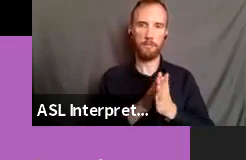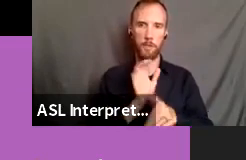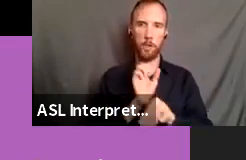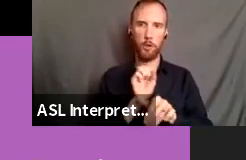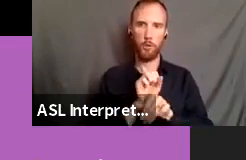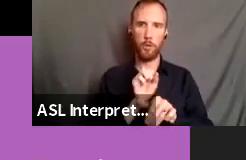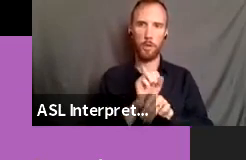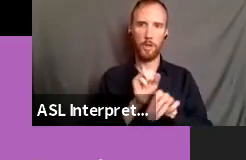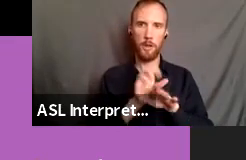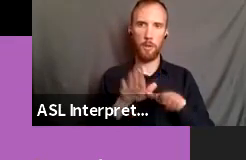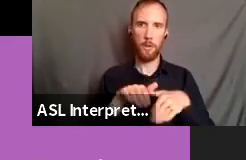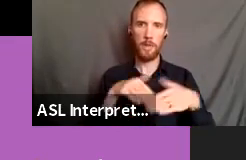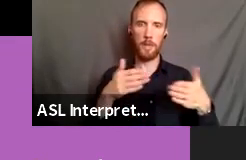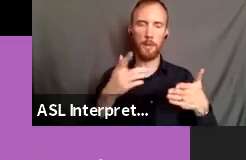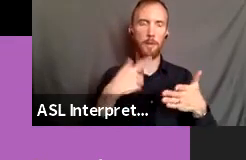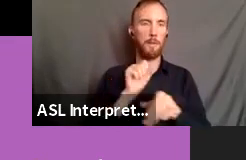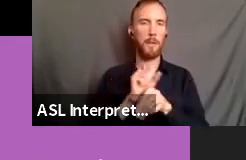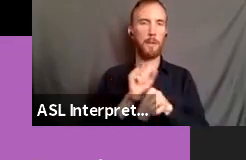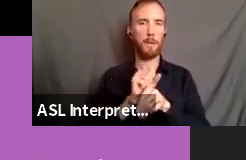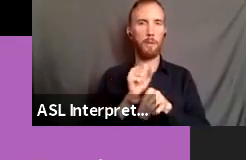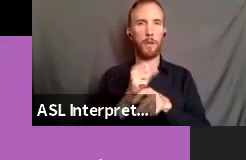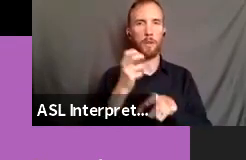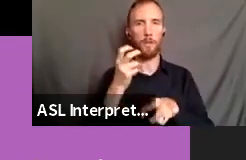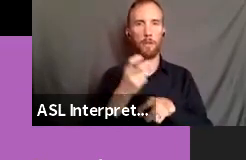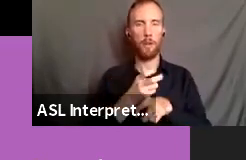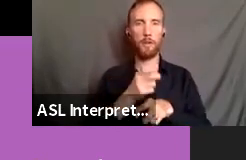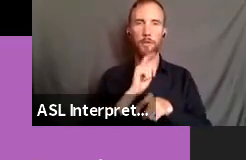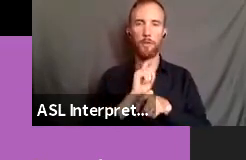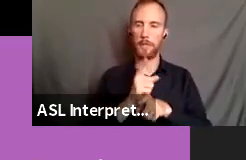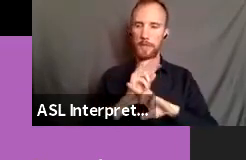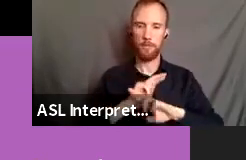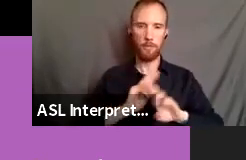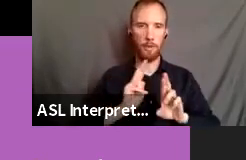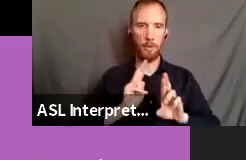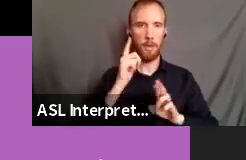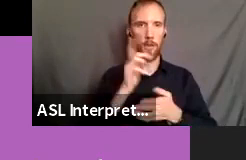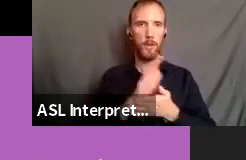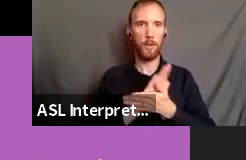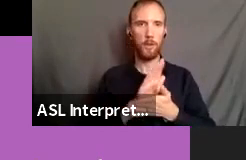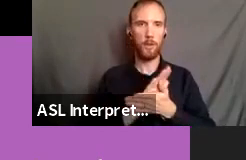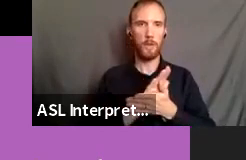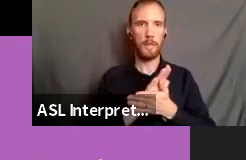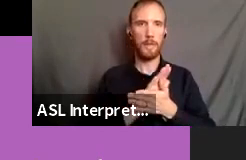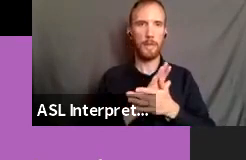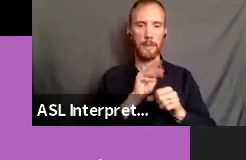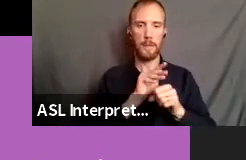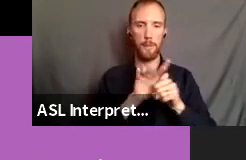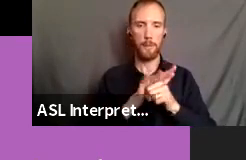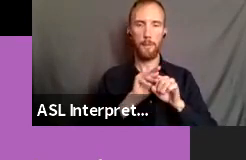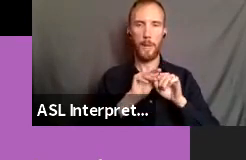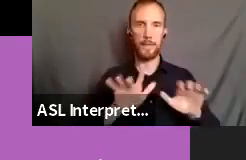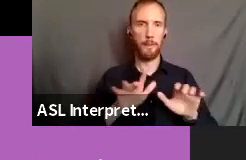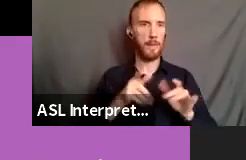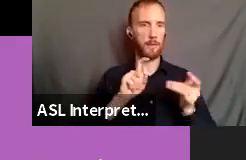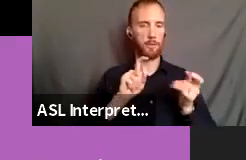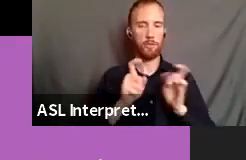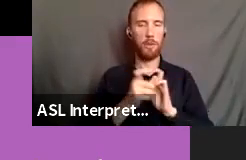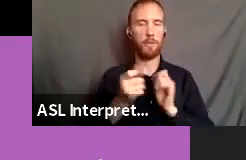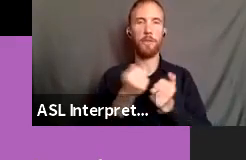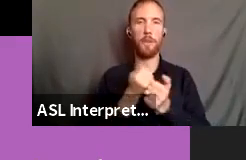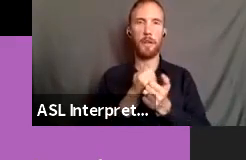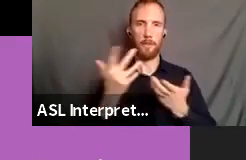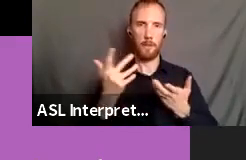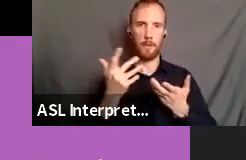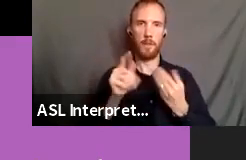have been working diligently to prepare for the start of school the pandemic has changed almost everything about the way that we work and